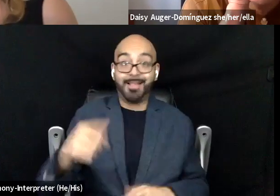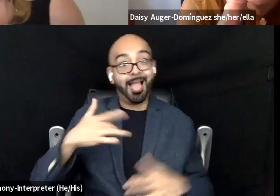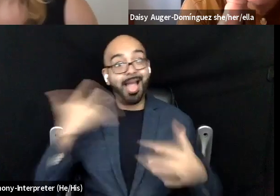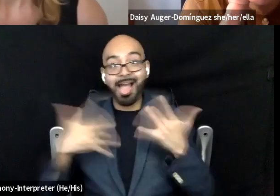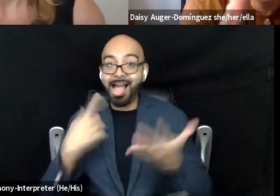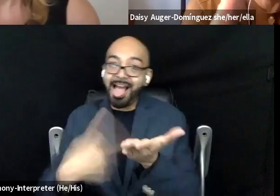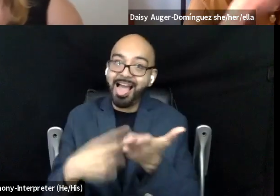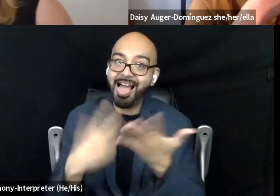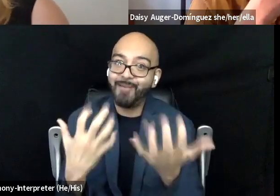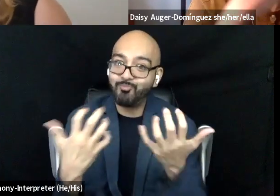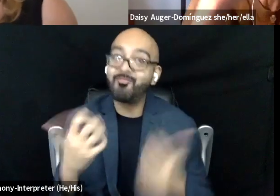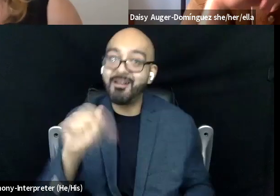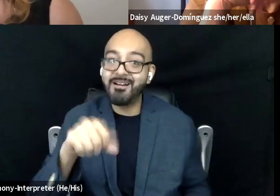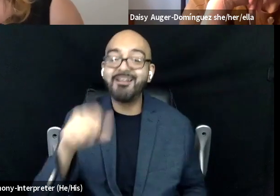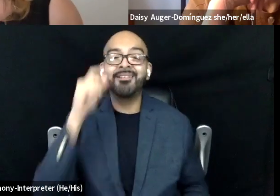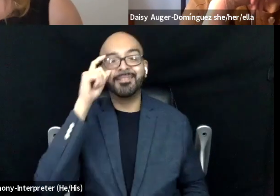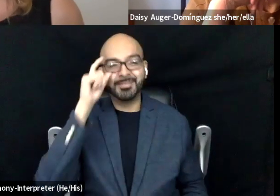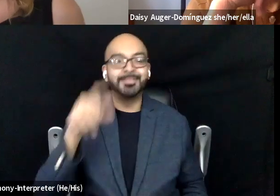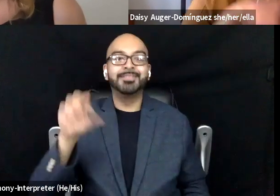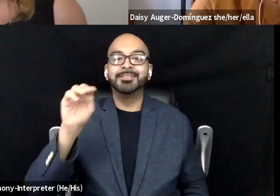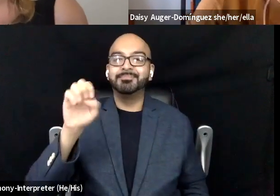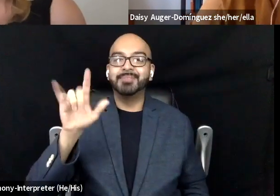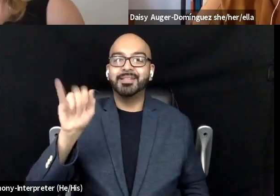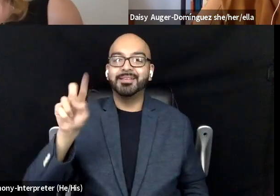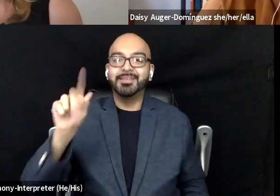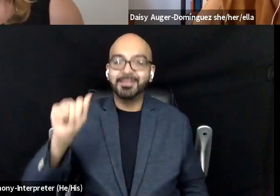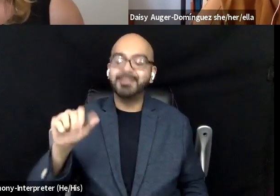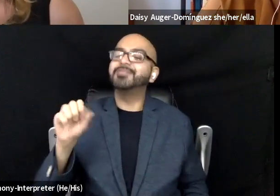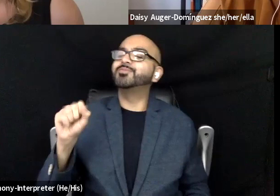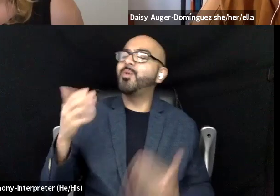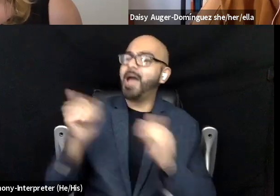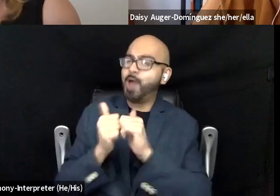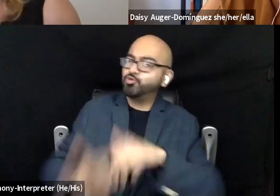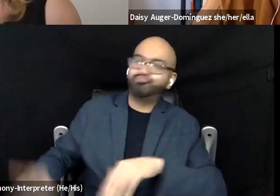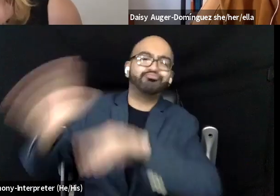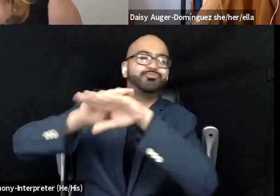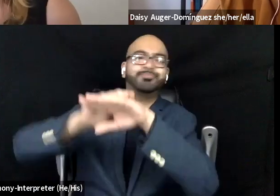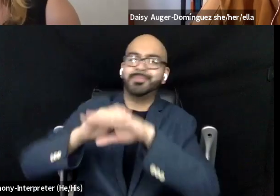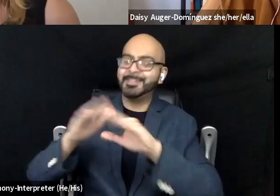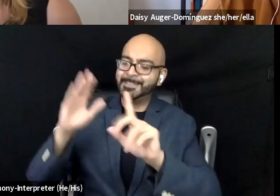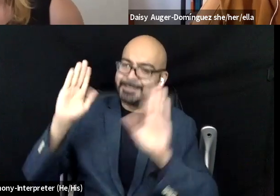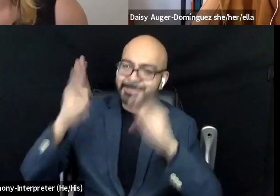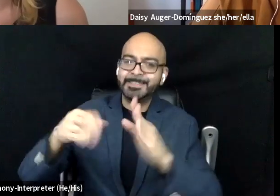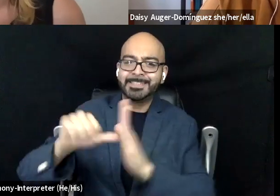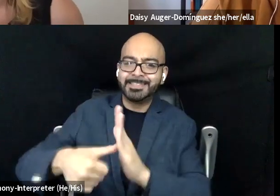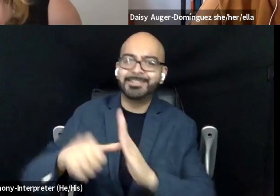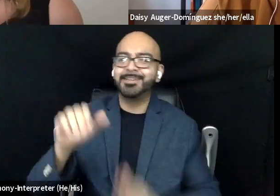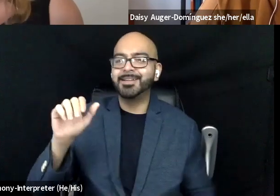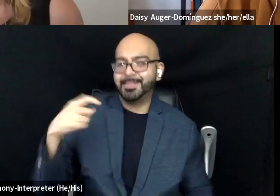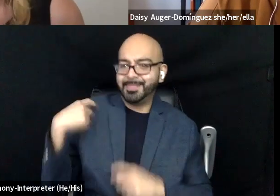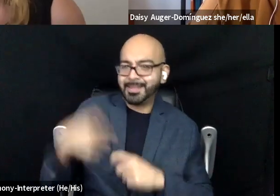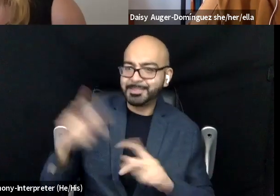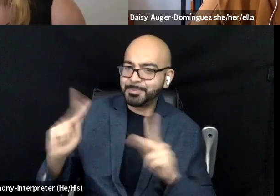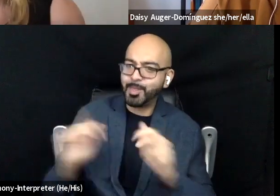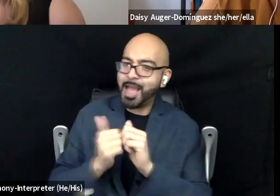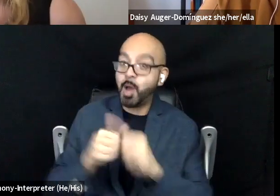So, how do you amplify? What is the best? What are some of the ways to amplify Latinx people in particular in the